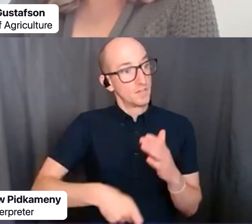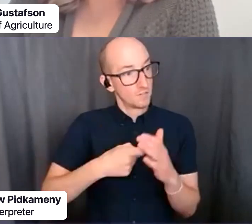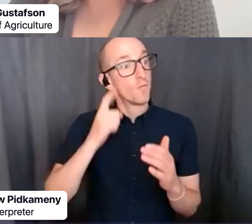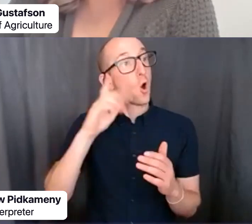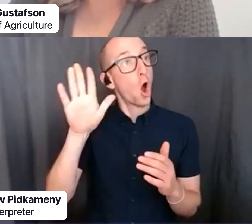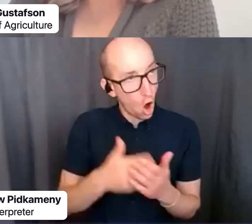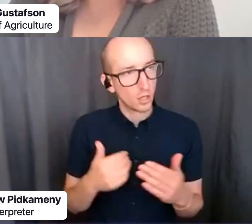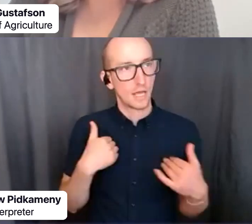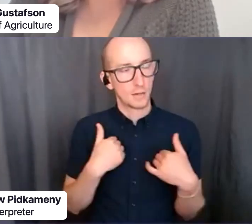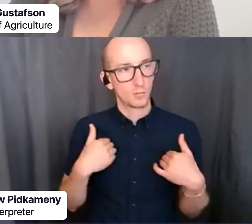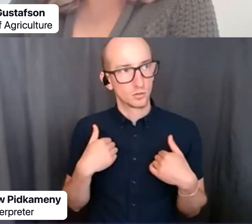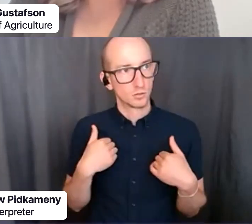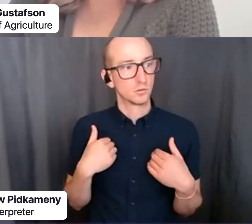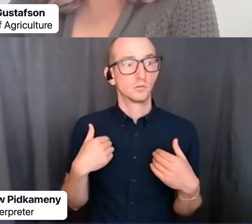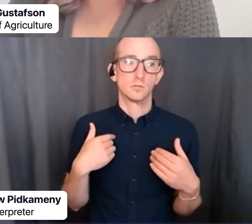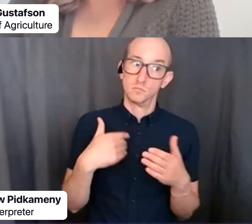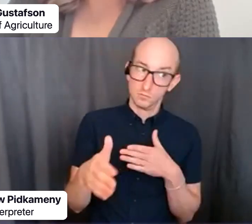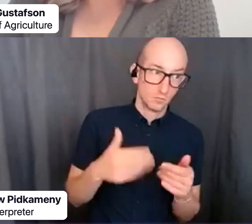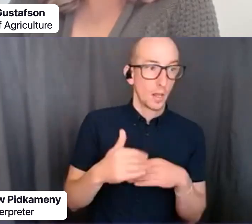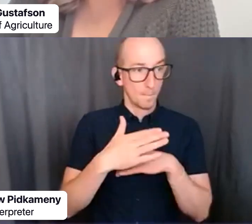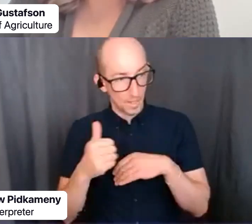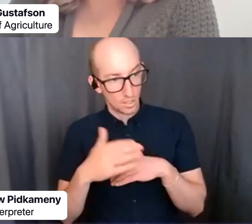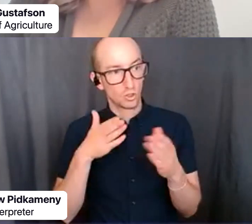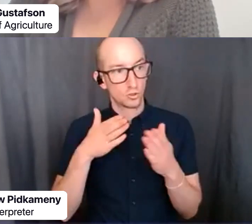you argue or refuse to pay?